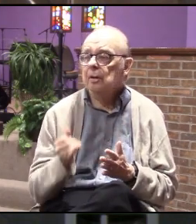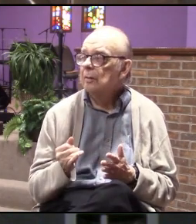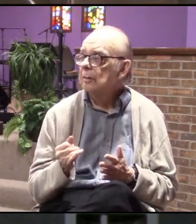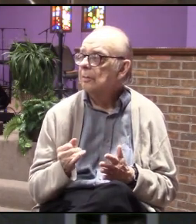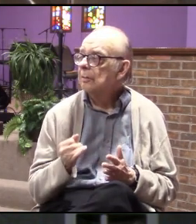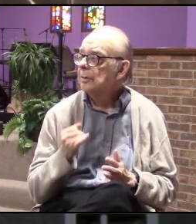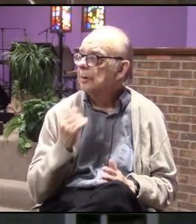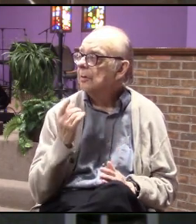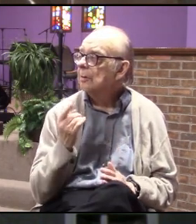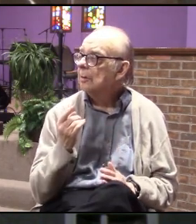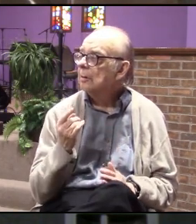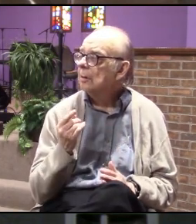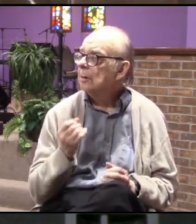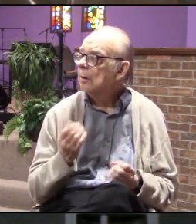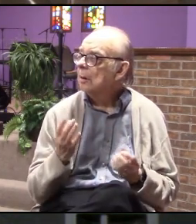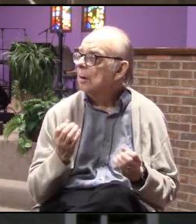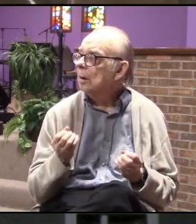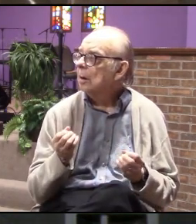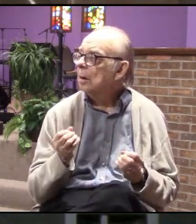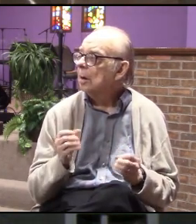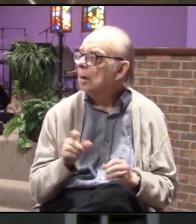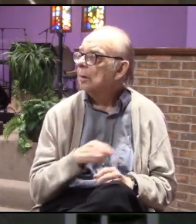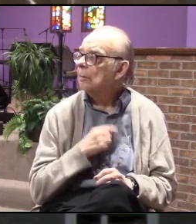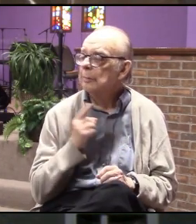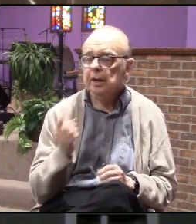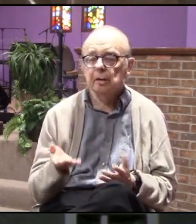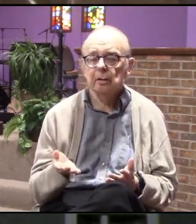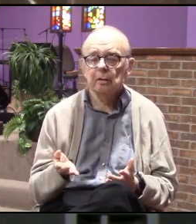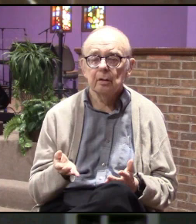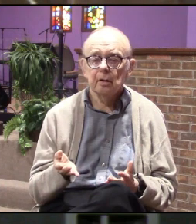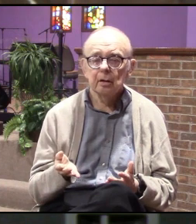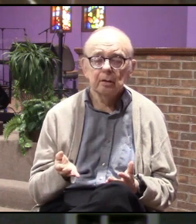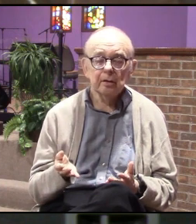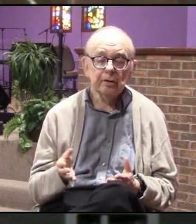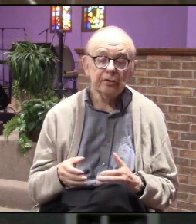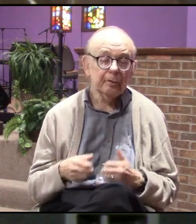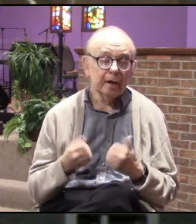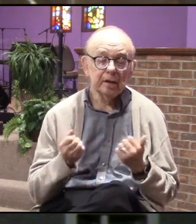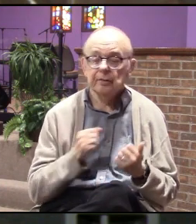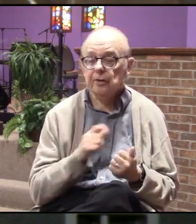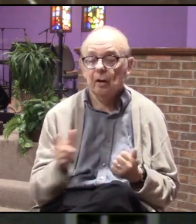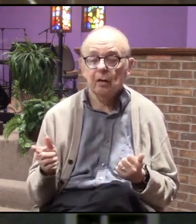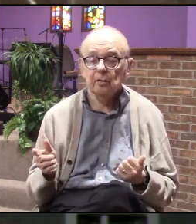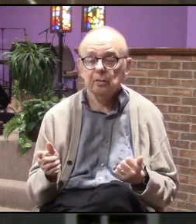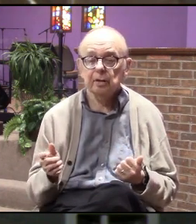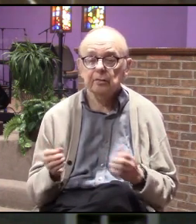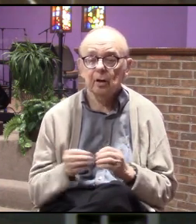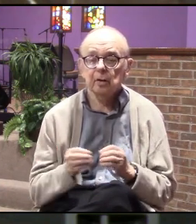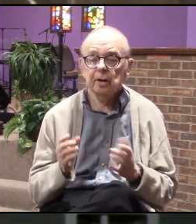because you realize how much longer is she going to be here. She might outlive us all. I don't know.